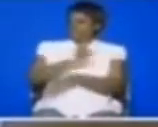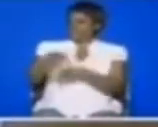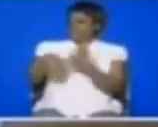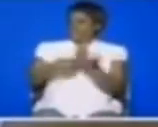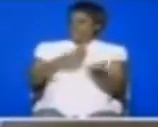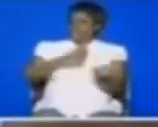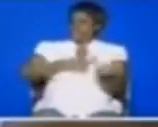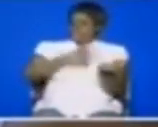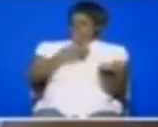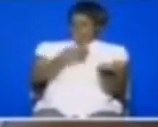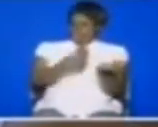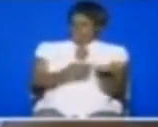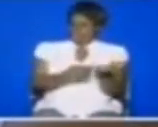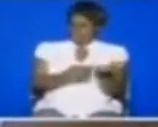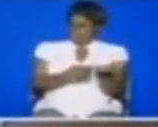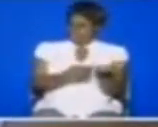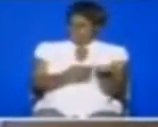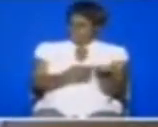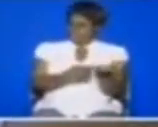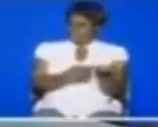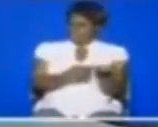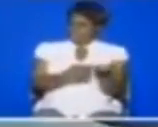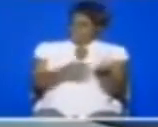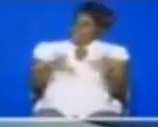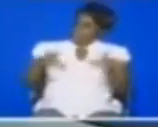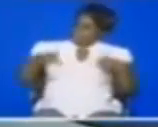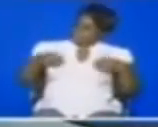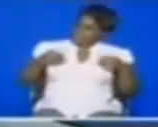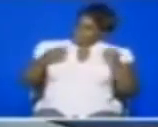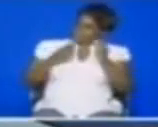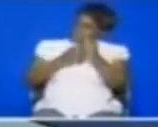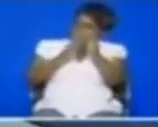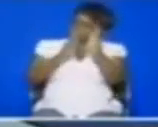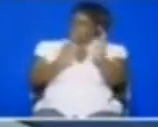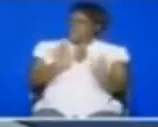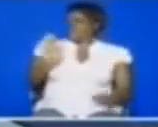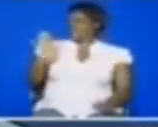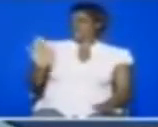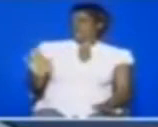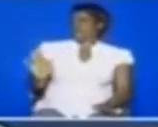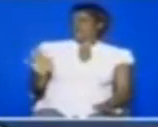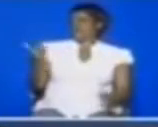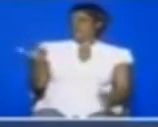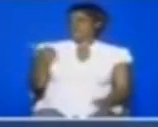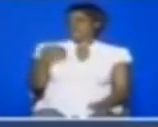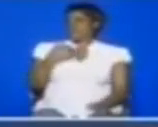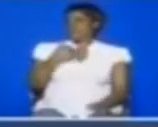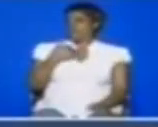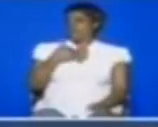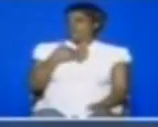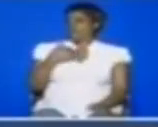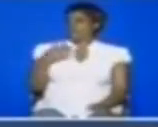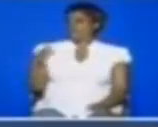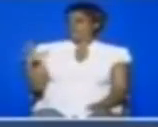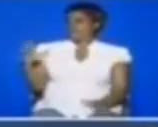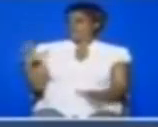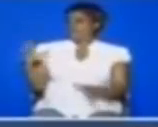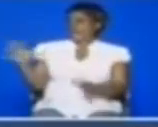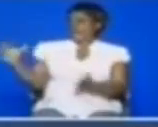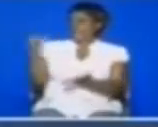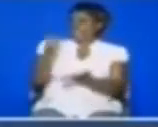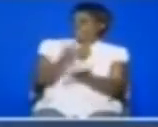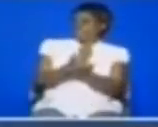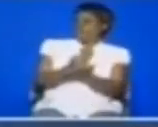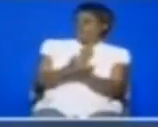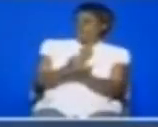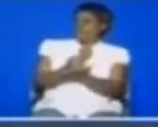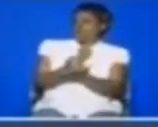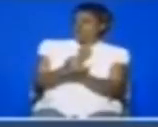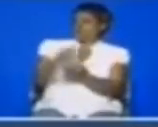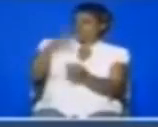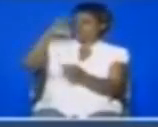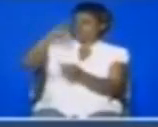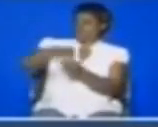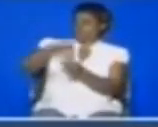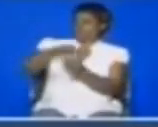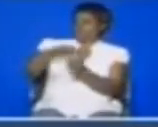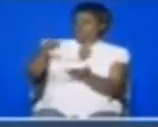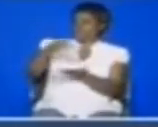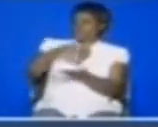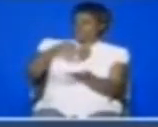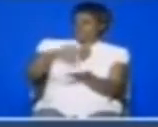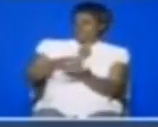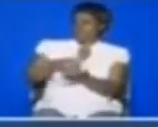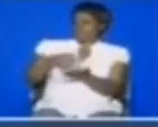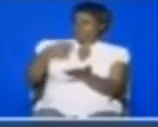resources on his own, you've got to embrace your leader. You know, like right now, we've got adopt a polling station. The whole idea of adopt a polling station is we